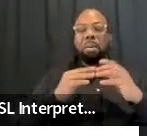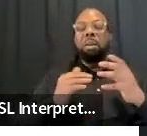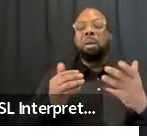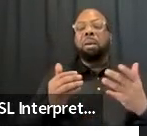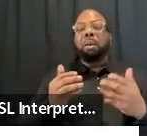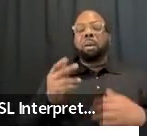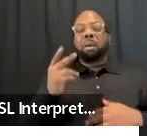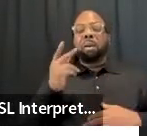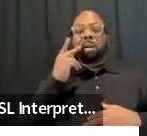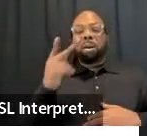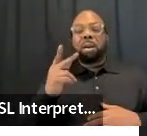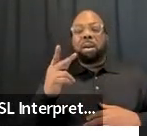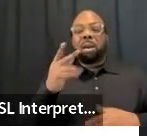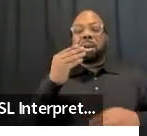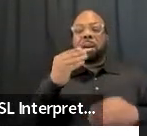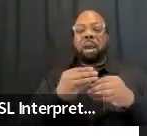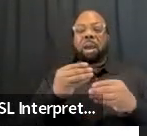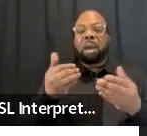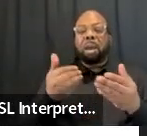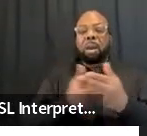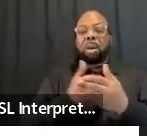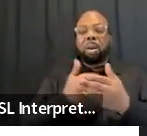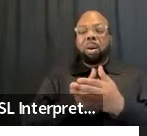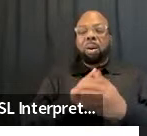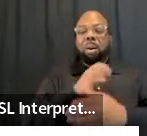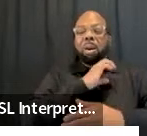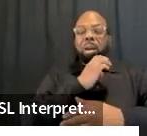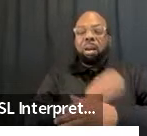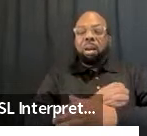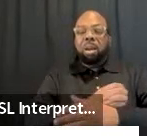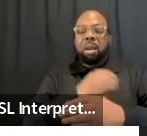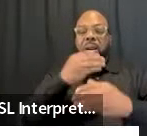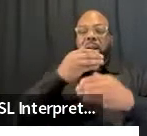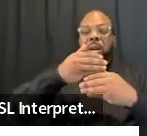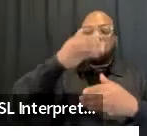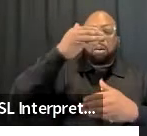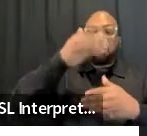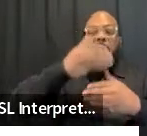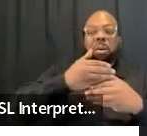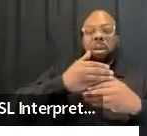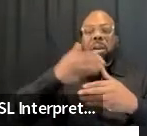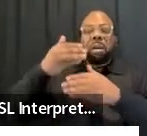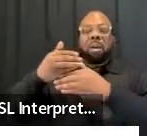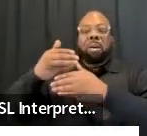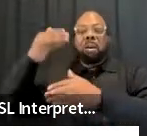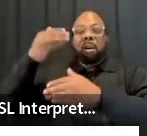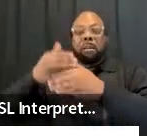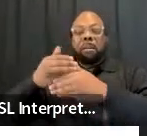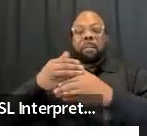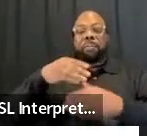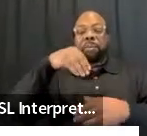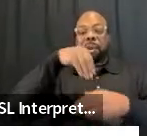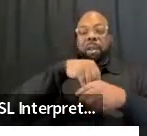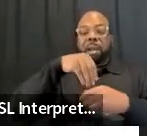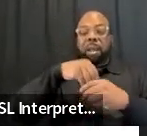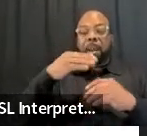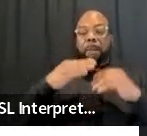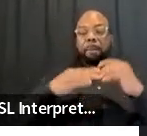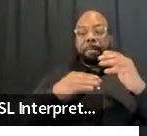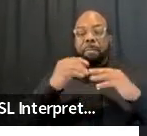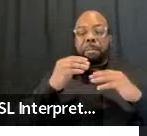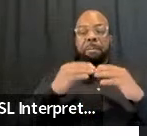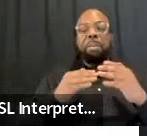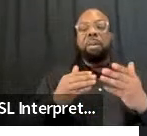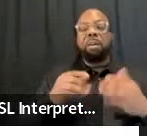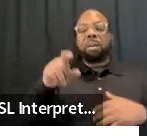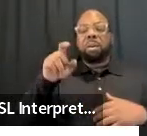be looking to install new energy efficient windows or exterior insulation panels. And importantly, within the building, we will